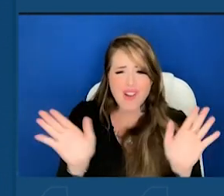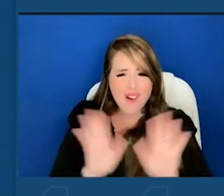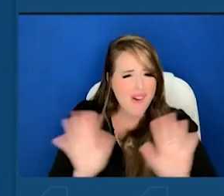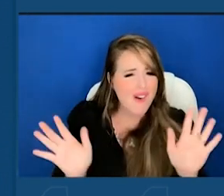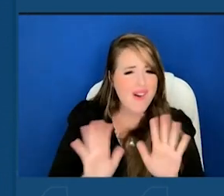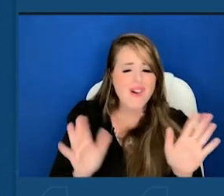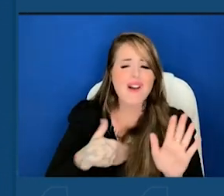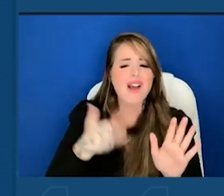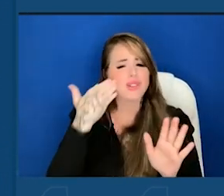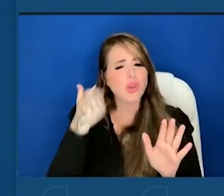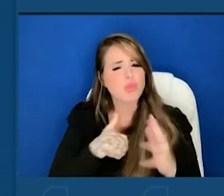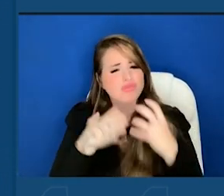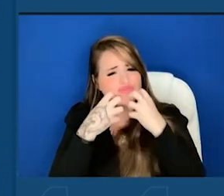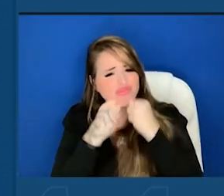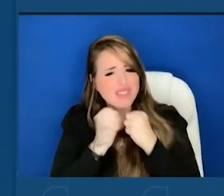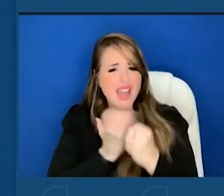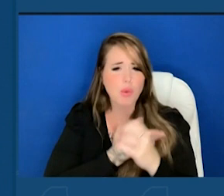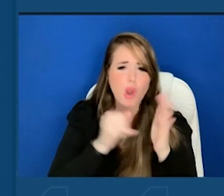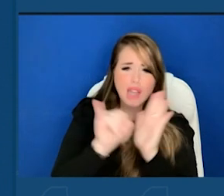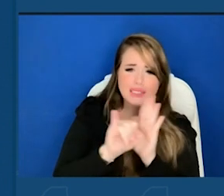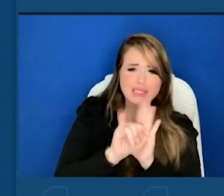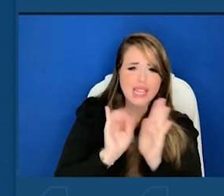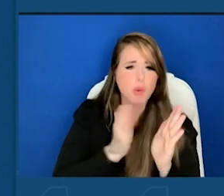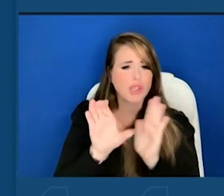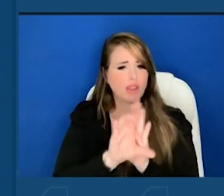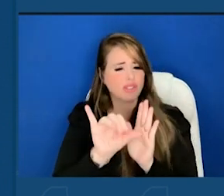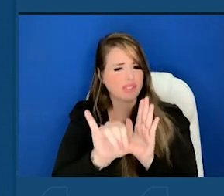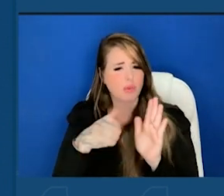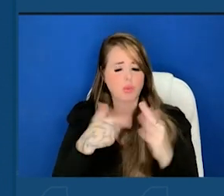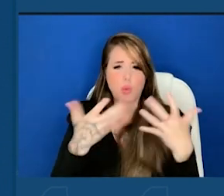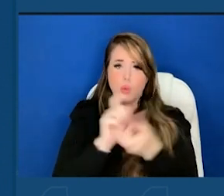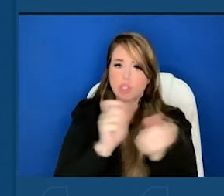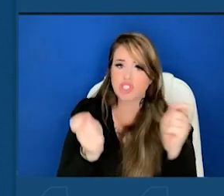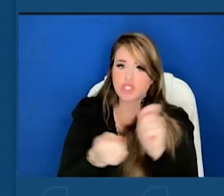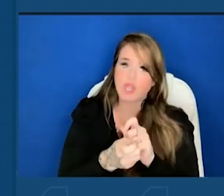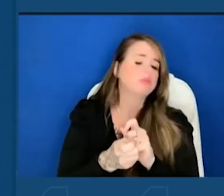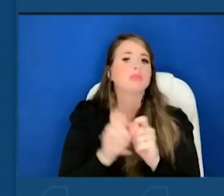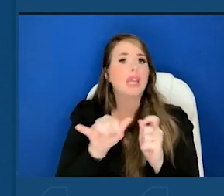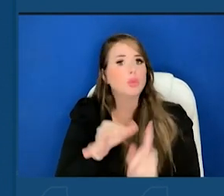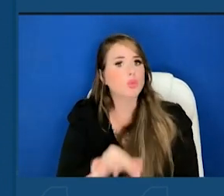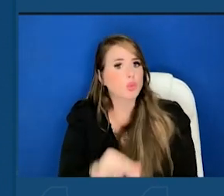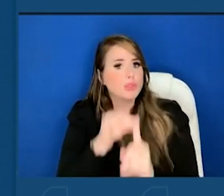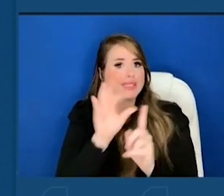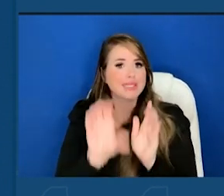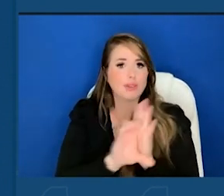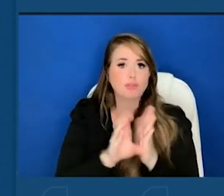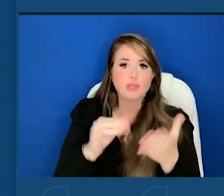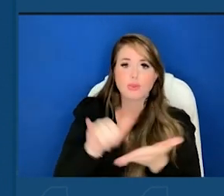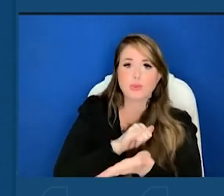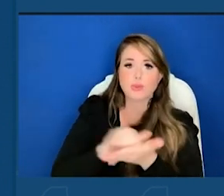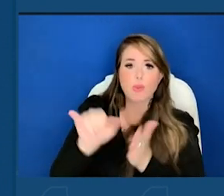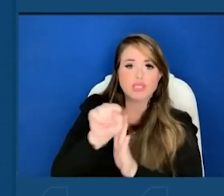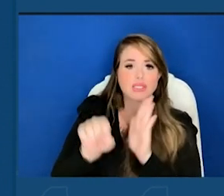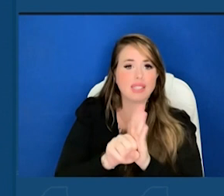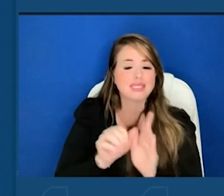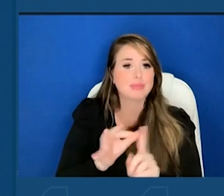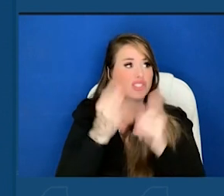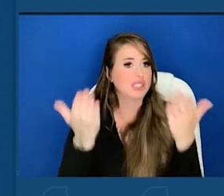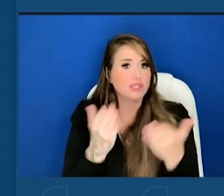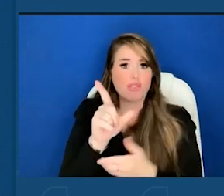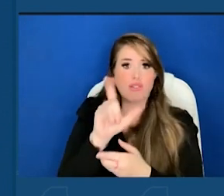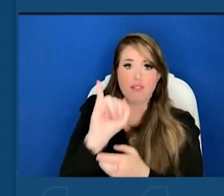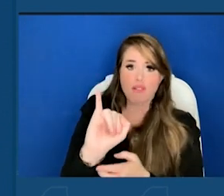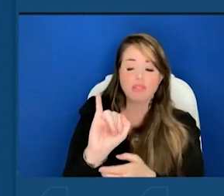important, because that's our identity. And that's something we uniquely have here in New York State, especially here on Long Island. So